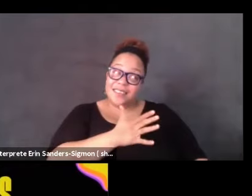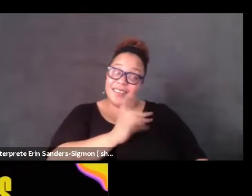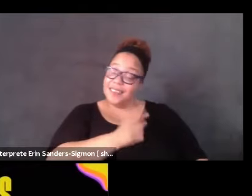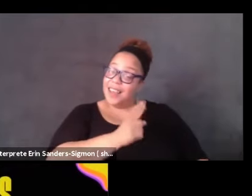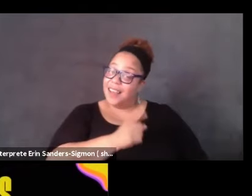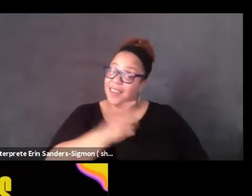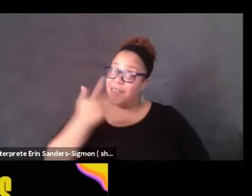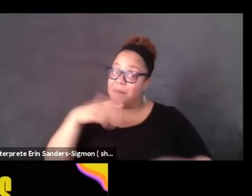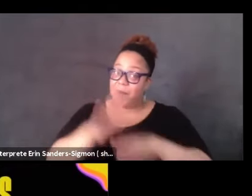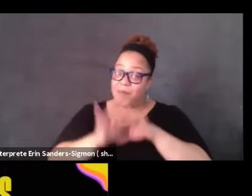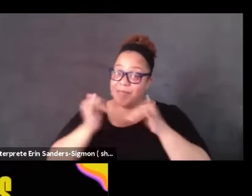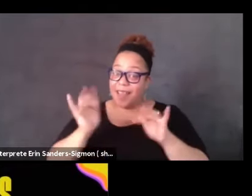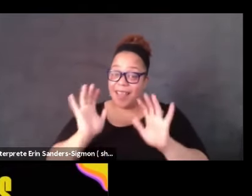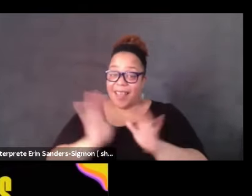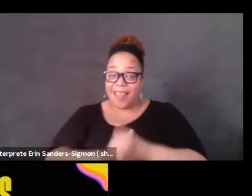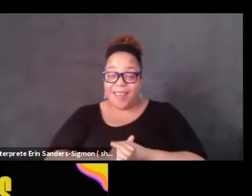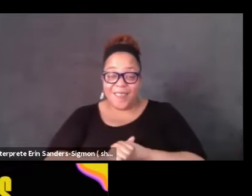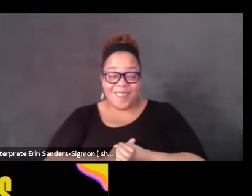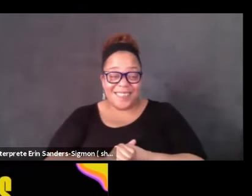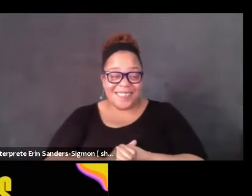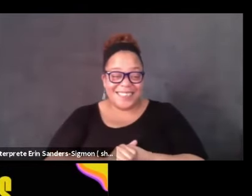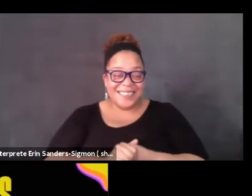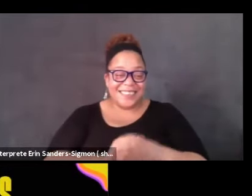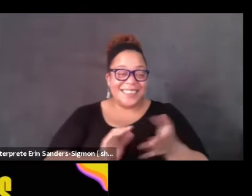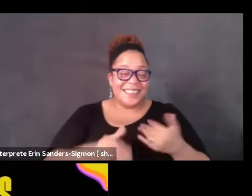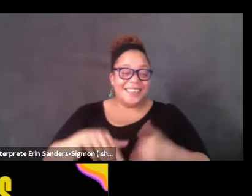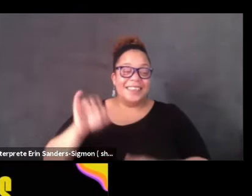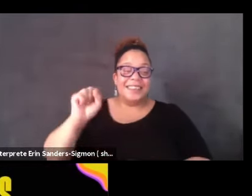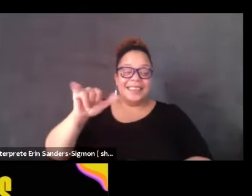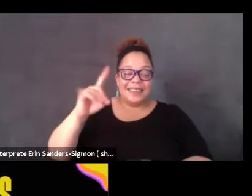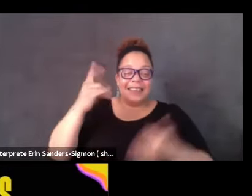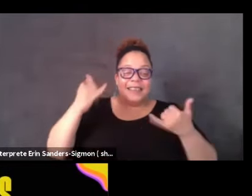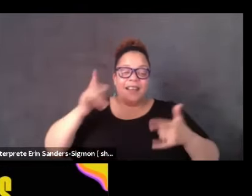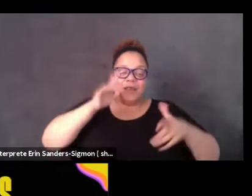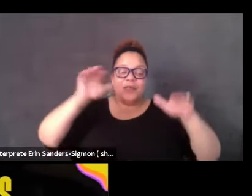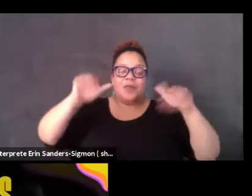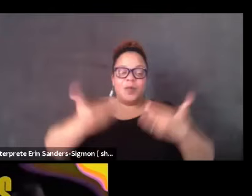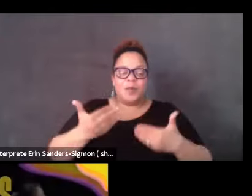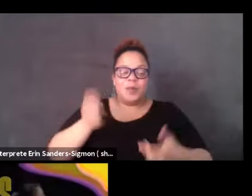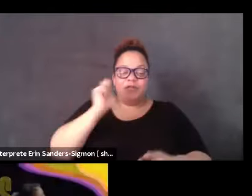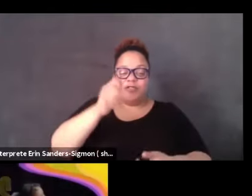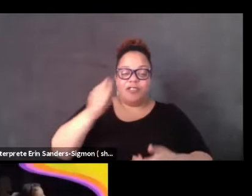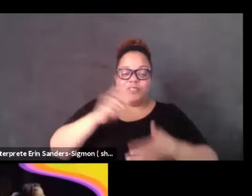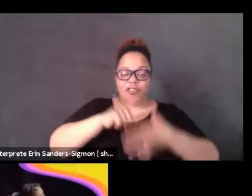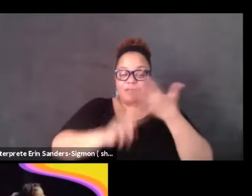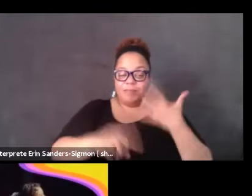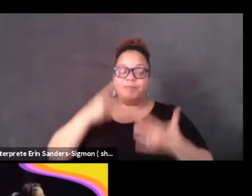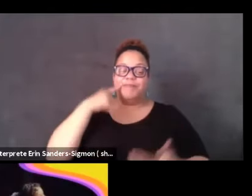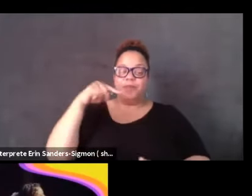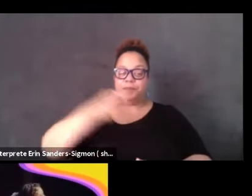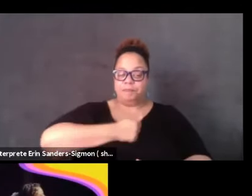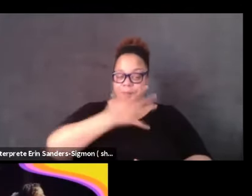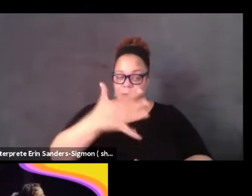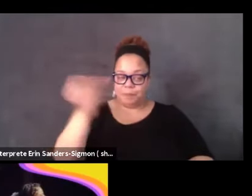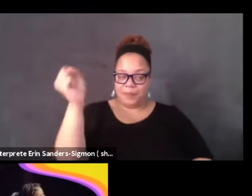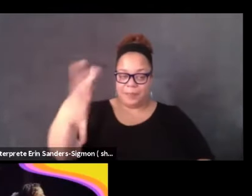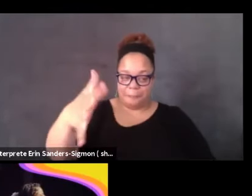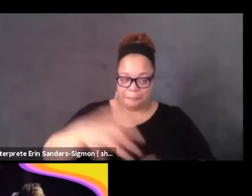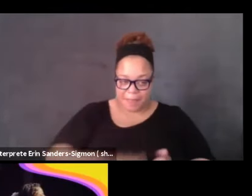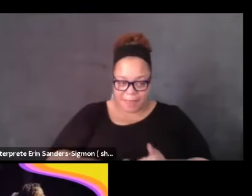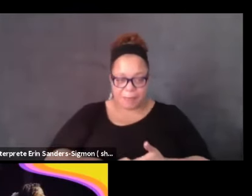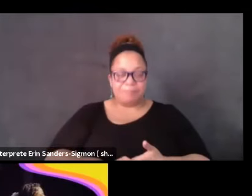to introduce you all to the judges. So this is a poetry slam. We do have some very fine folks who are gonna assign some silly scores to some really